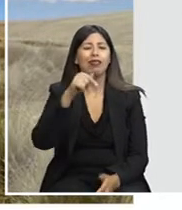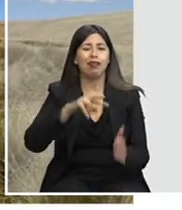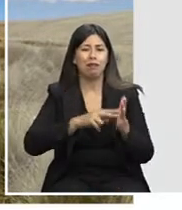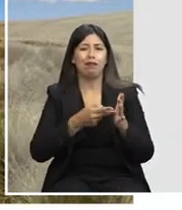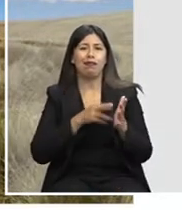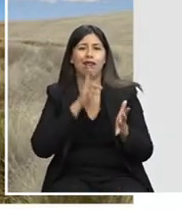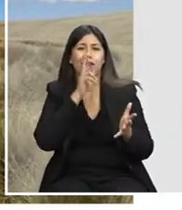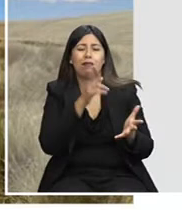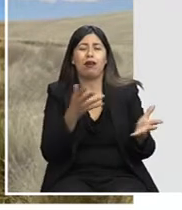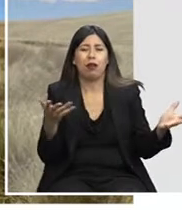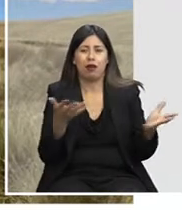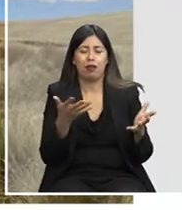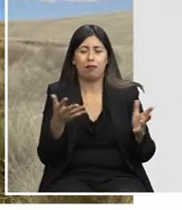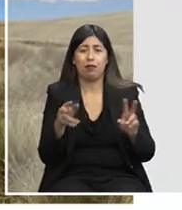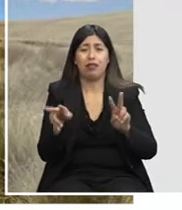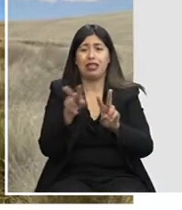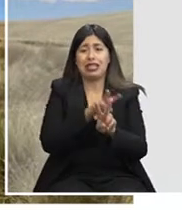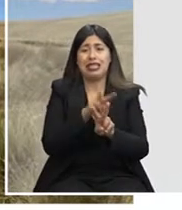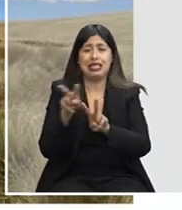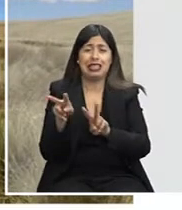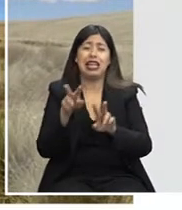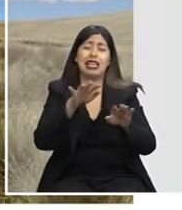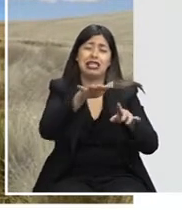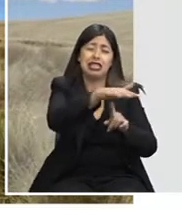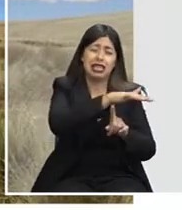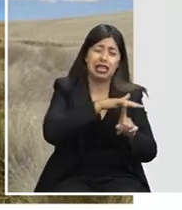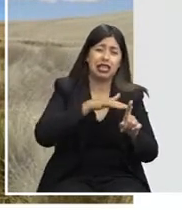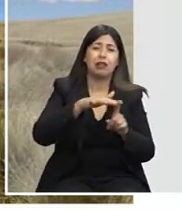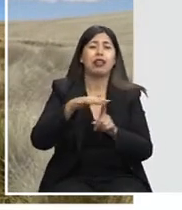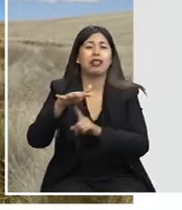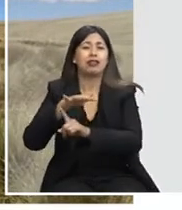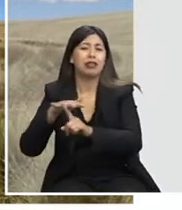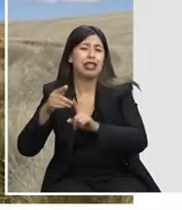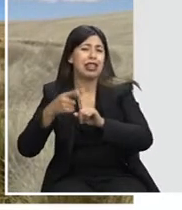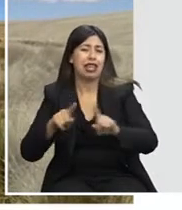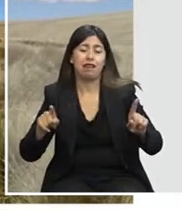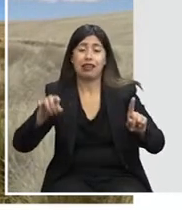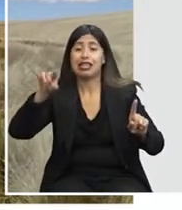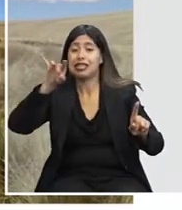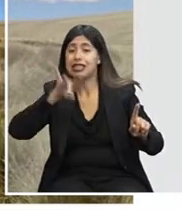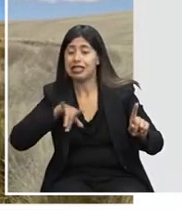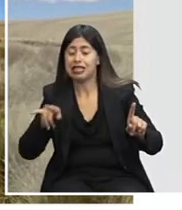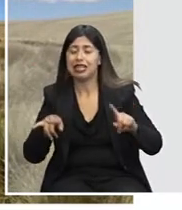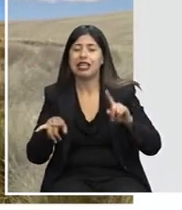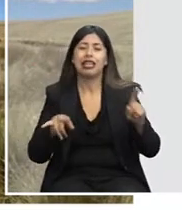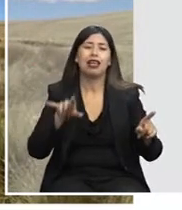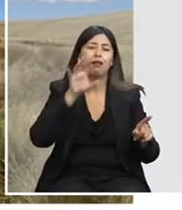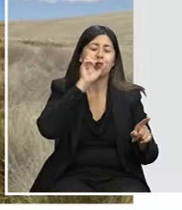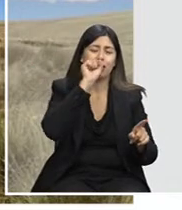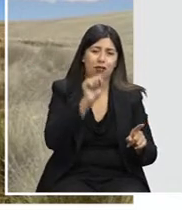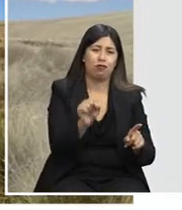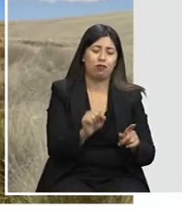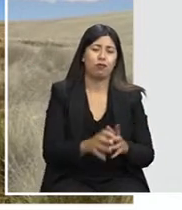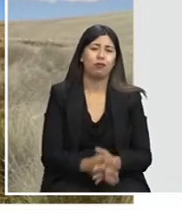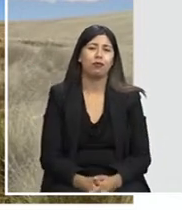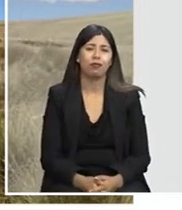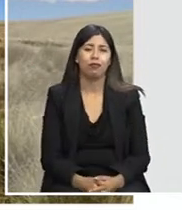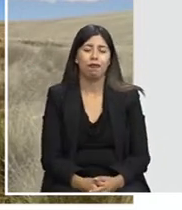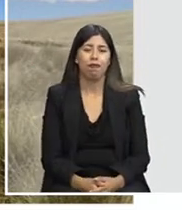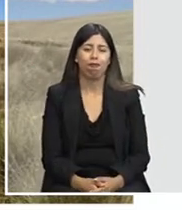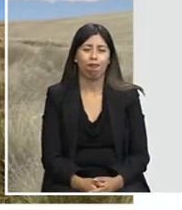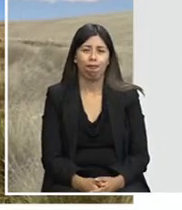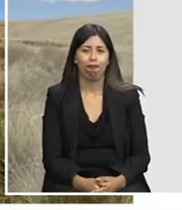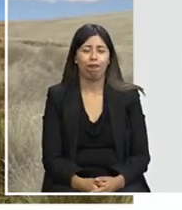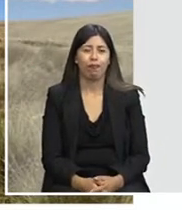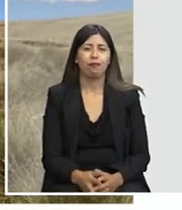situations here in Chile and Peru. And we've got, you know, situation in Patagonia where you've got